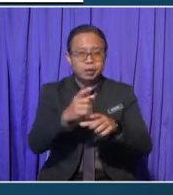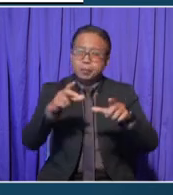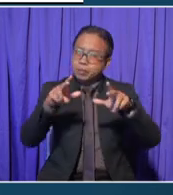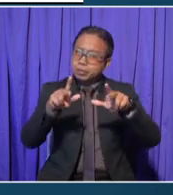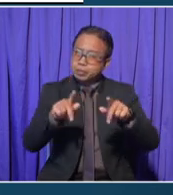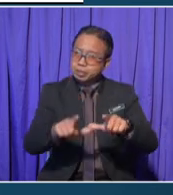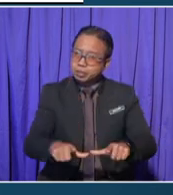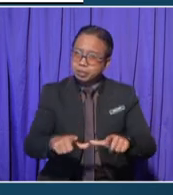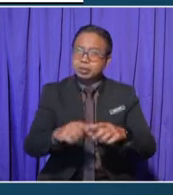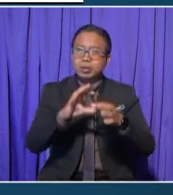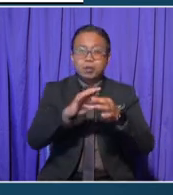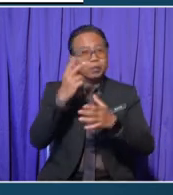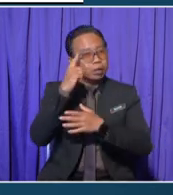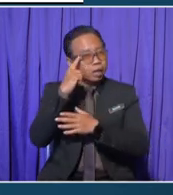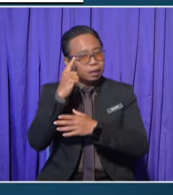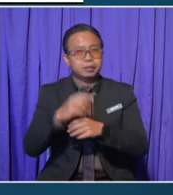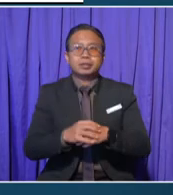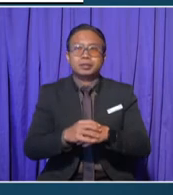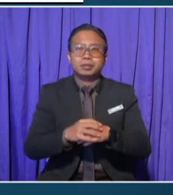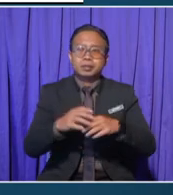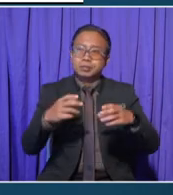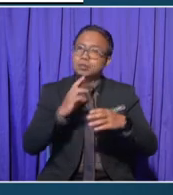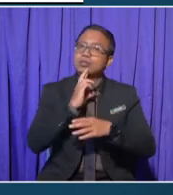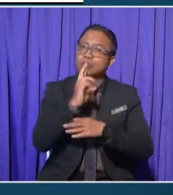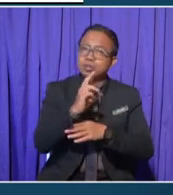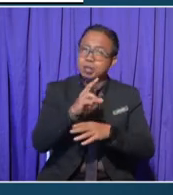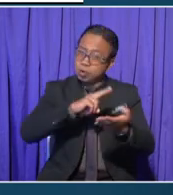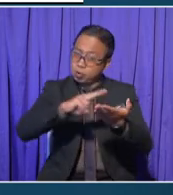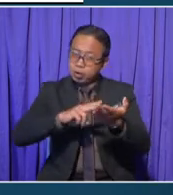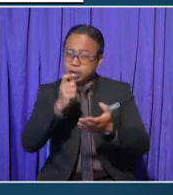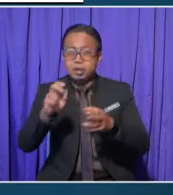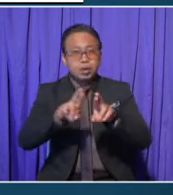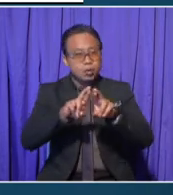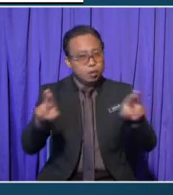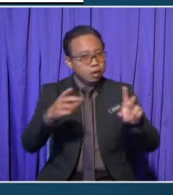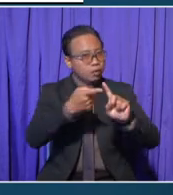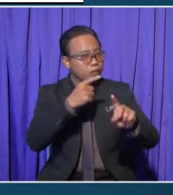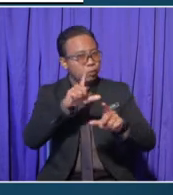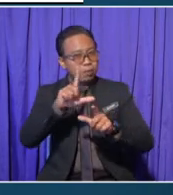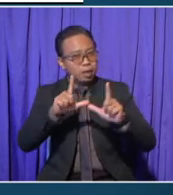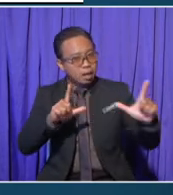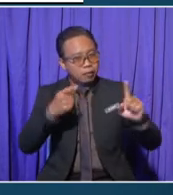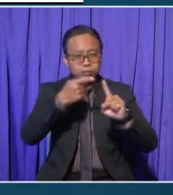eyes. Make sure you read the ruler from left to right.